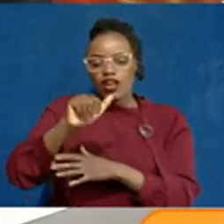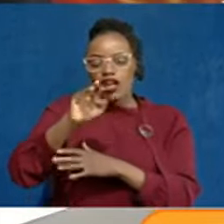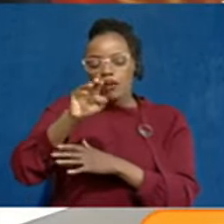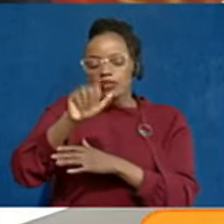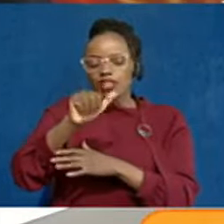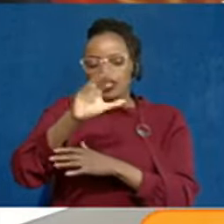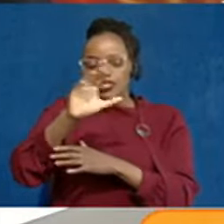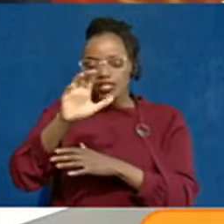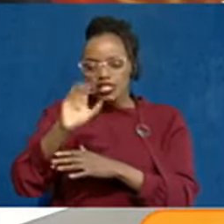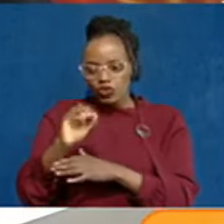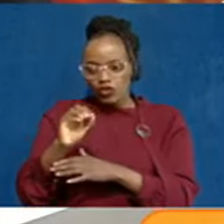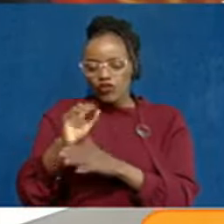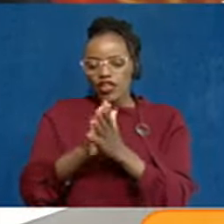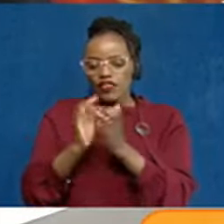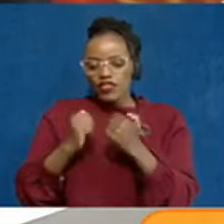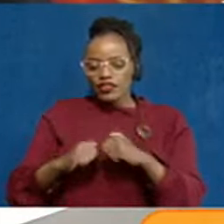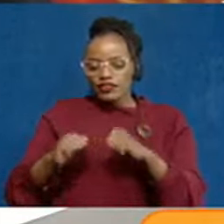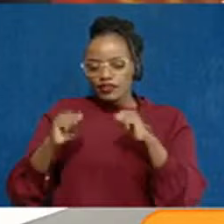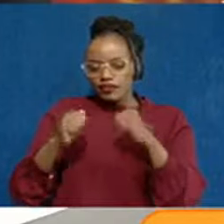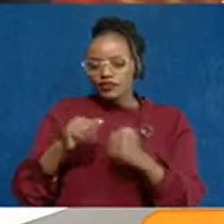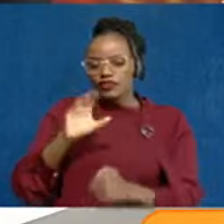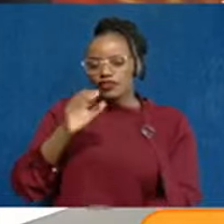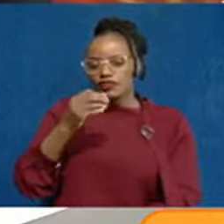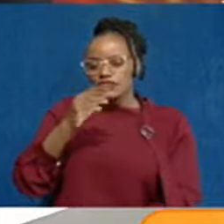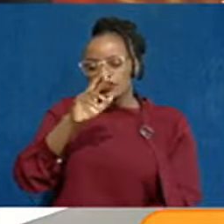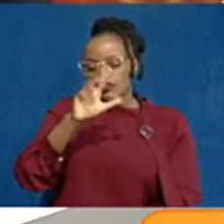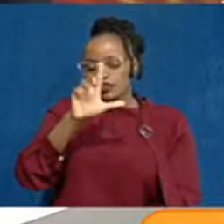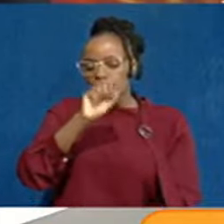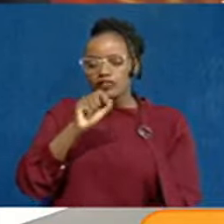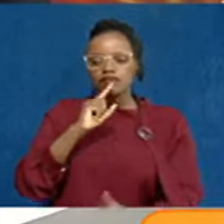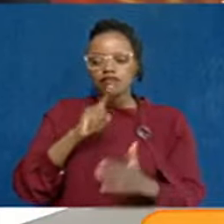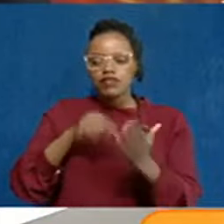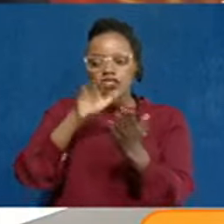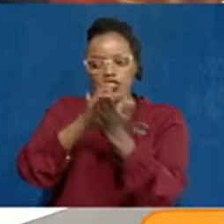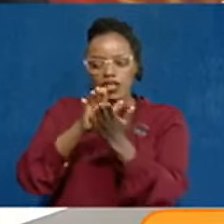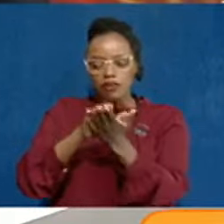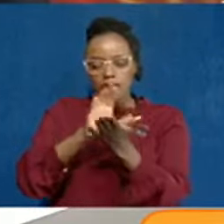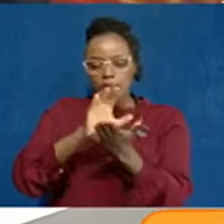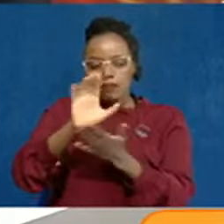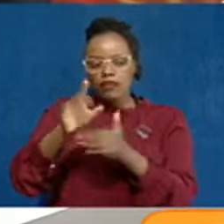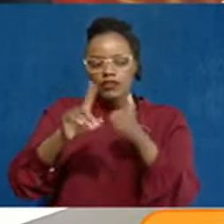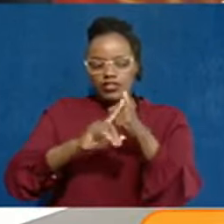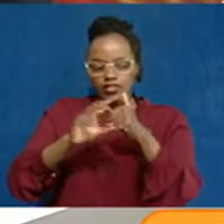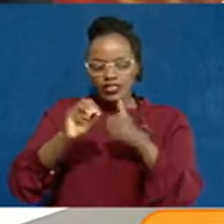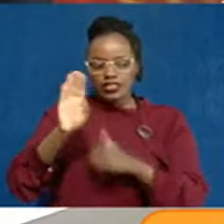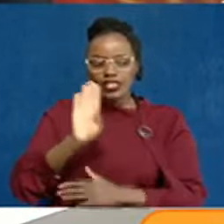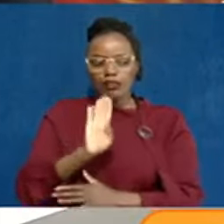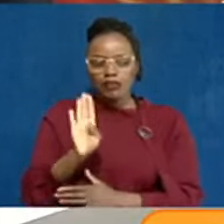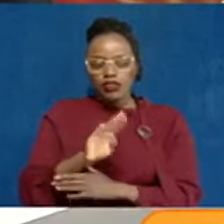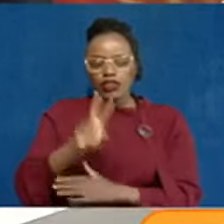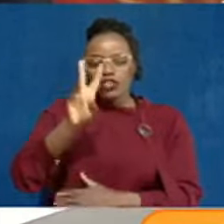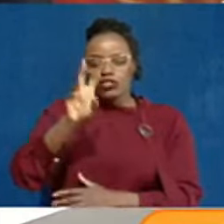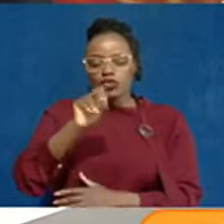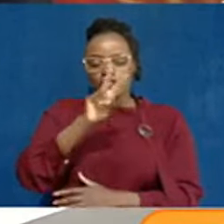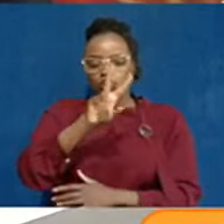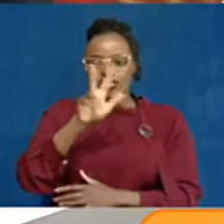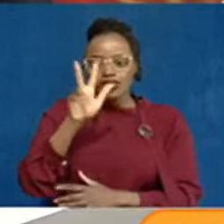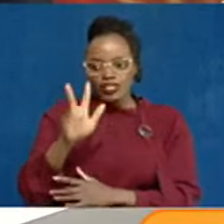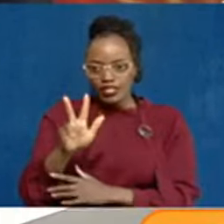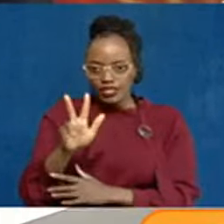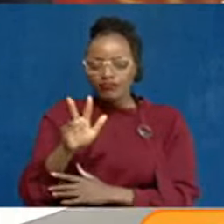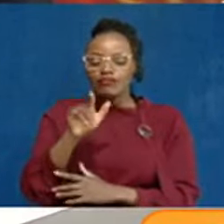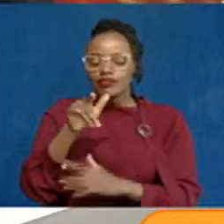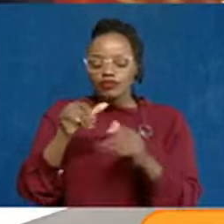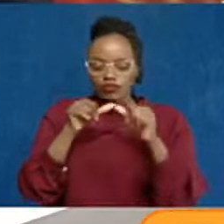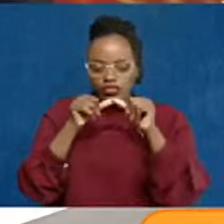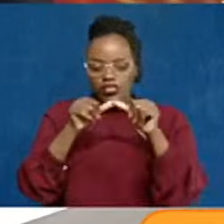Abdi Mohamed and Chairman Charles Moshene noted that the bank had disbursed some 60 billion shillings in 2023 towards